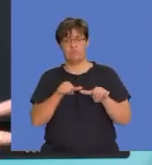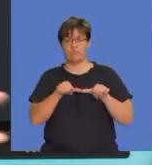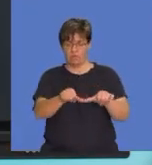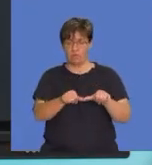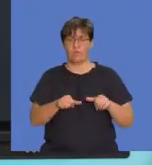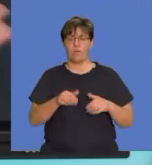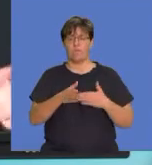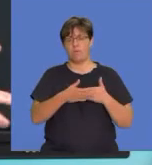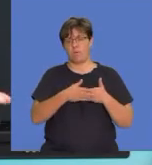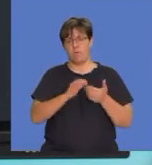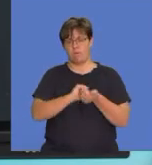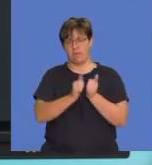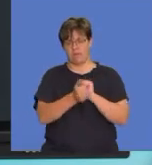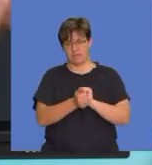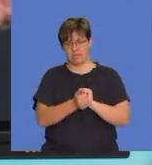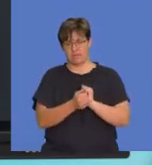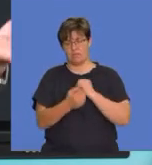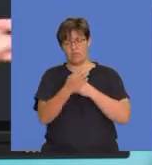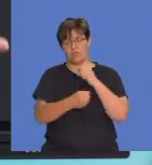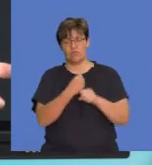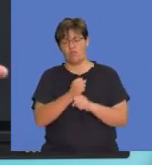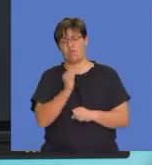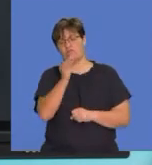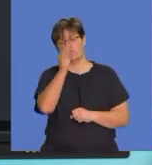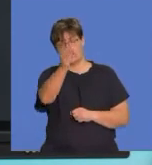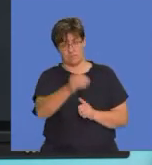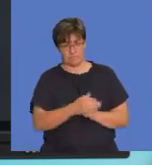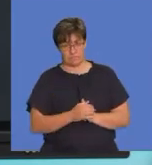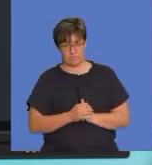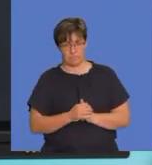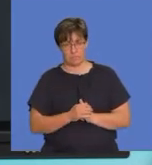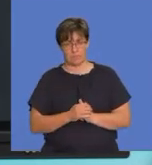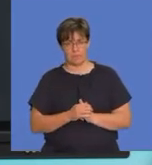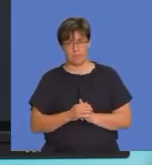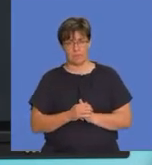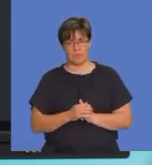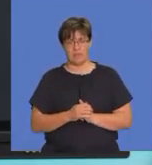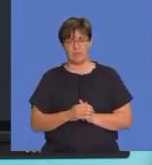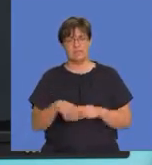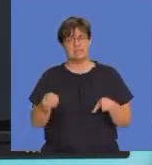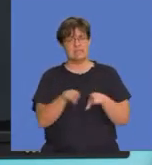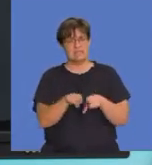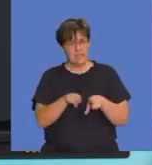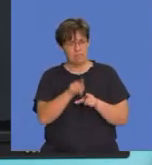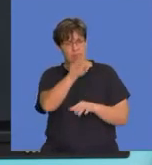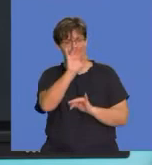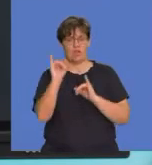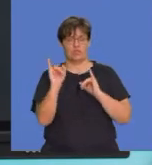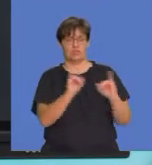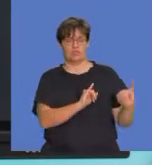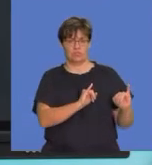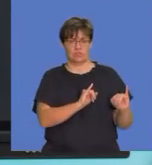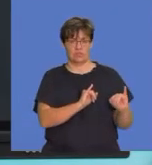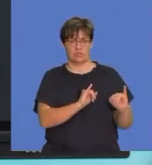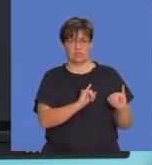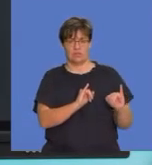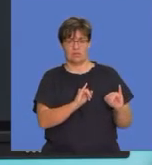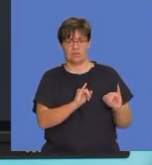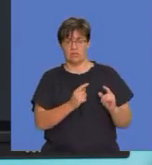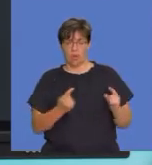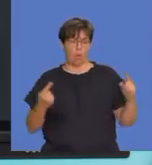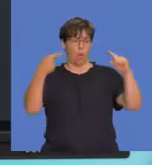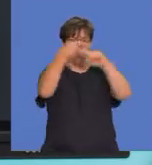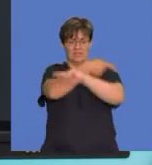you pursue more maths in the upcoming years and all of that. So, we're going to also introduce